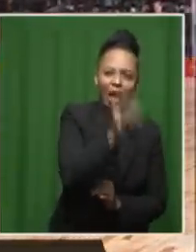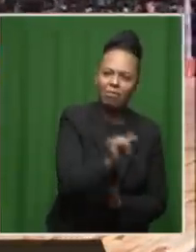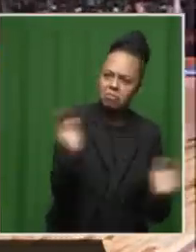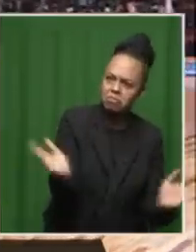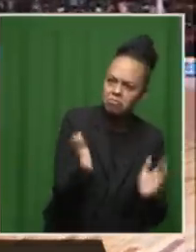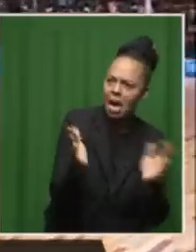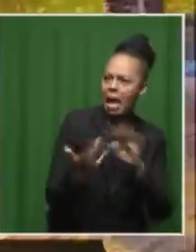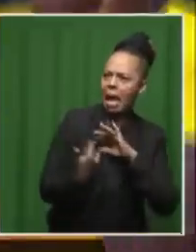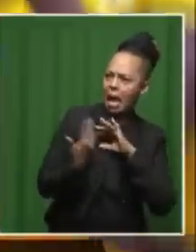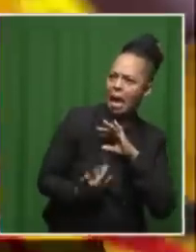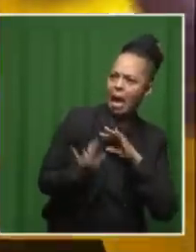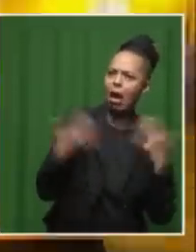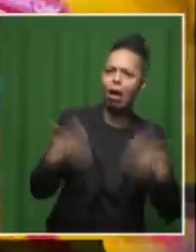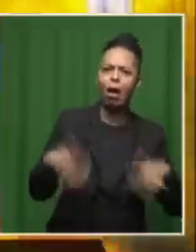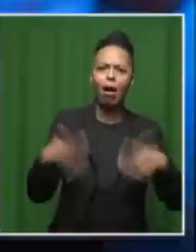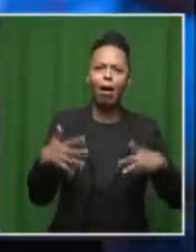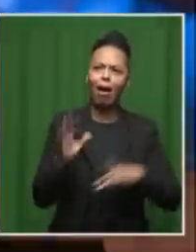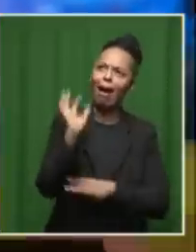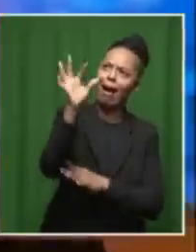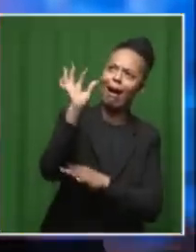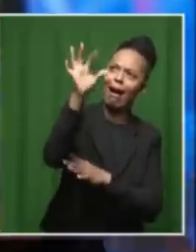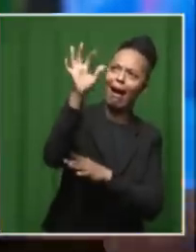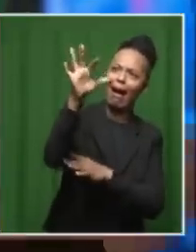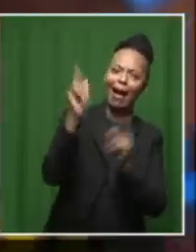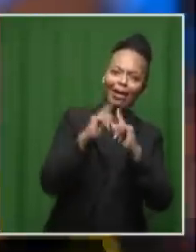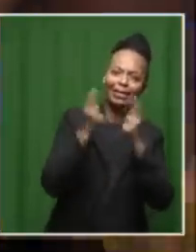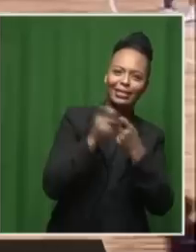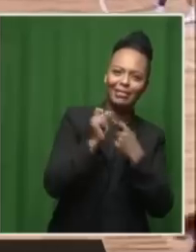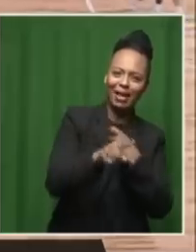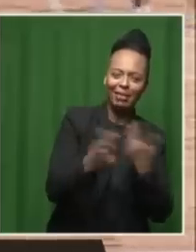players. So imagine how good it would be, how